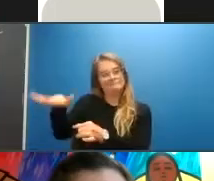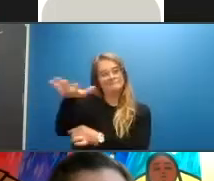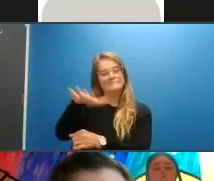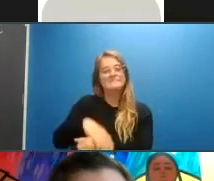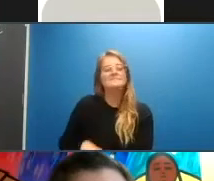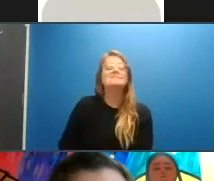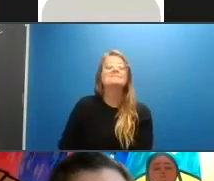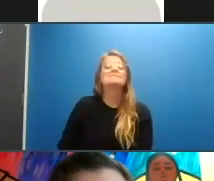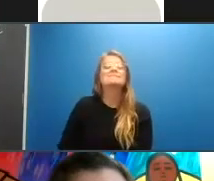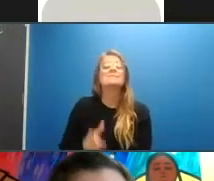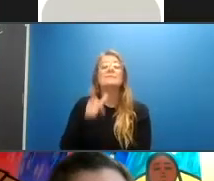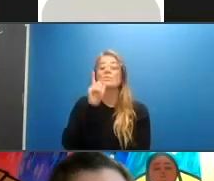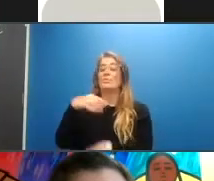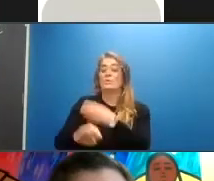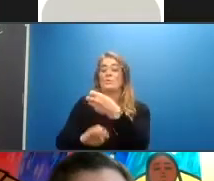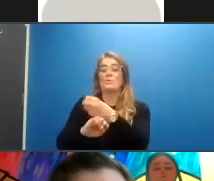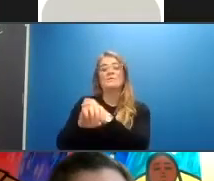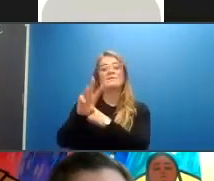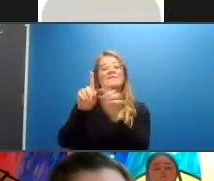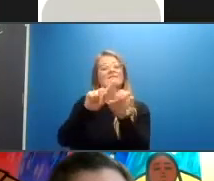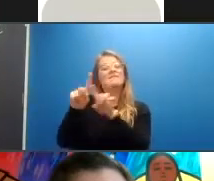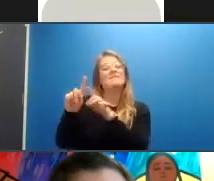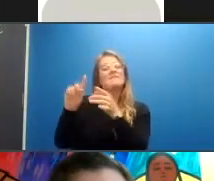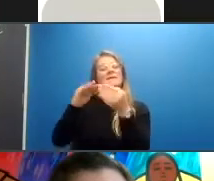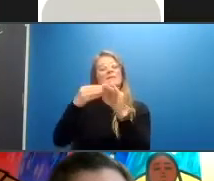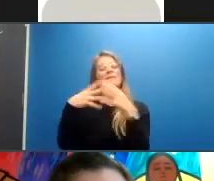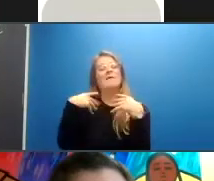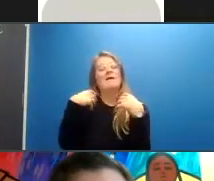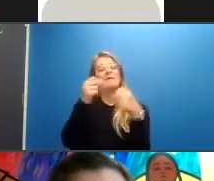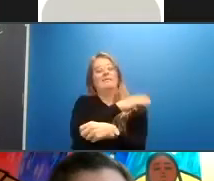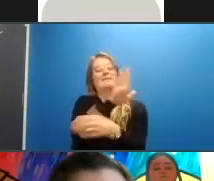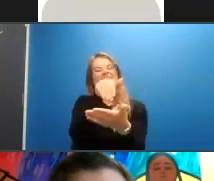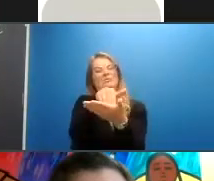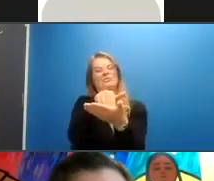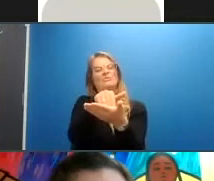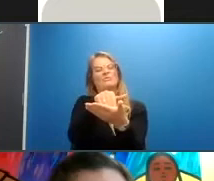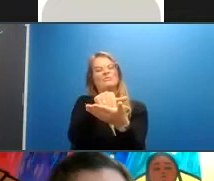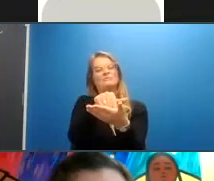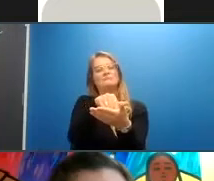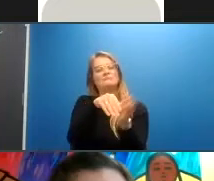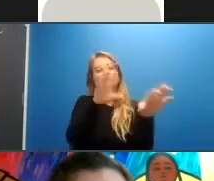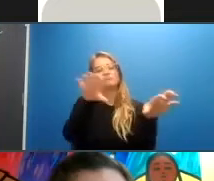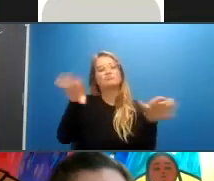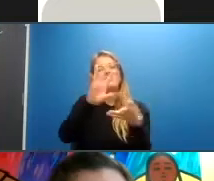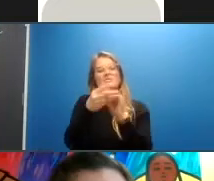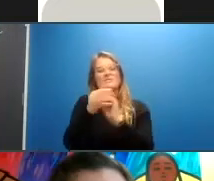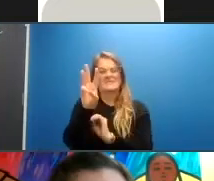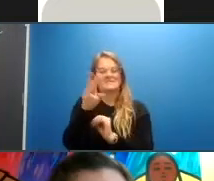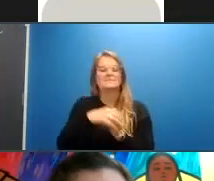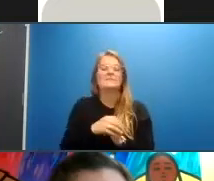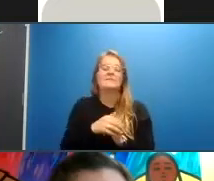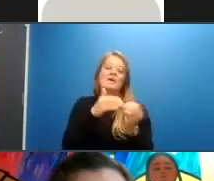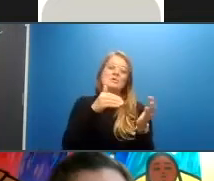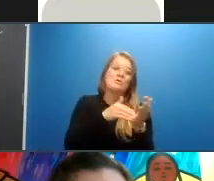we serve about 6 different community health clinics or community health centers. So doctors,